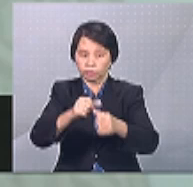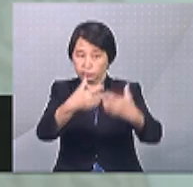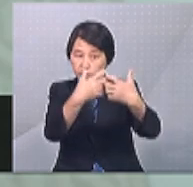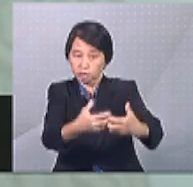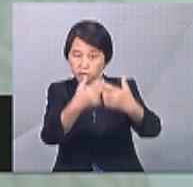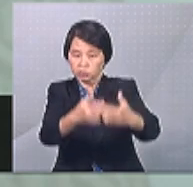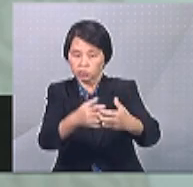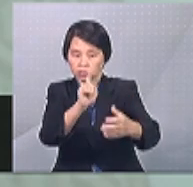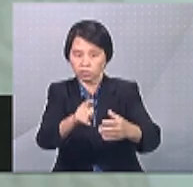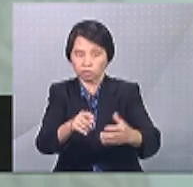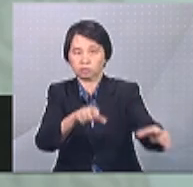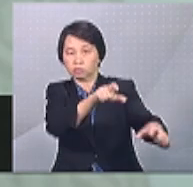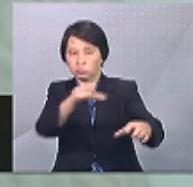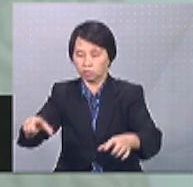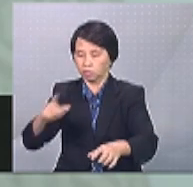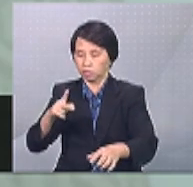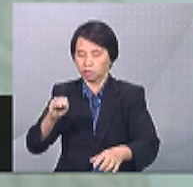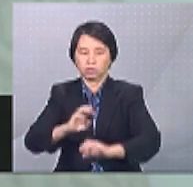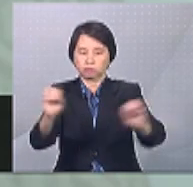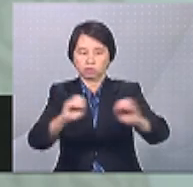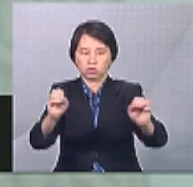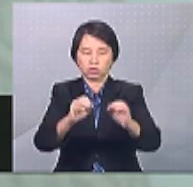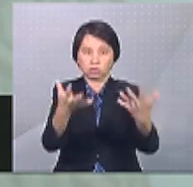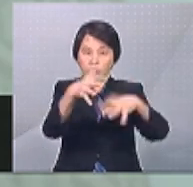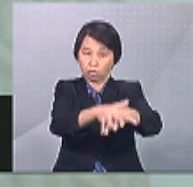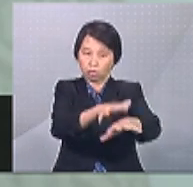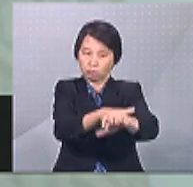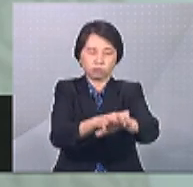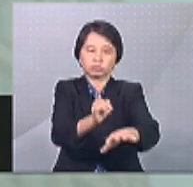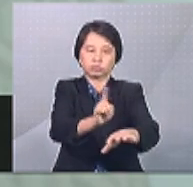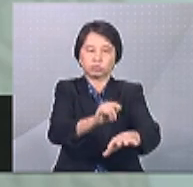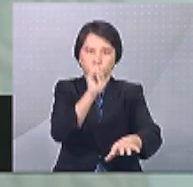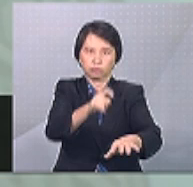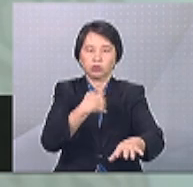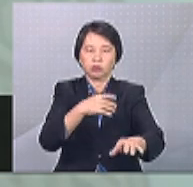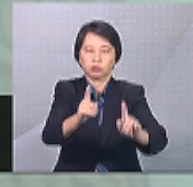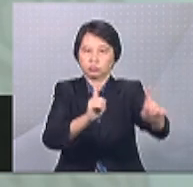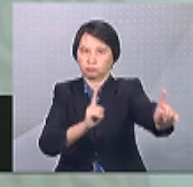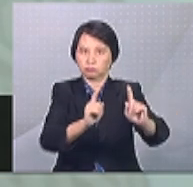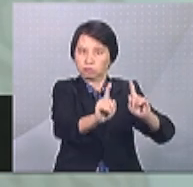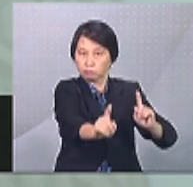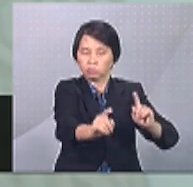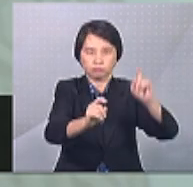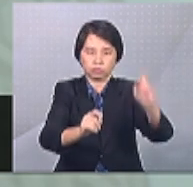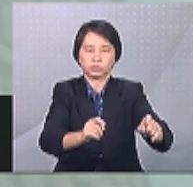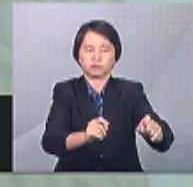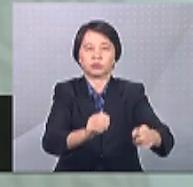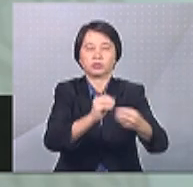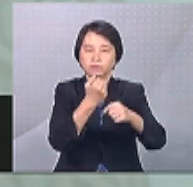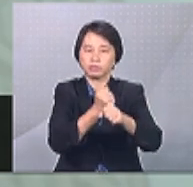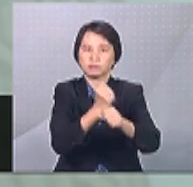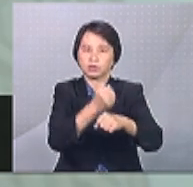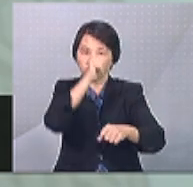they comply to us. For example, there's no public gathering. There must be a social distancing, you know. And then make sure